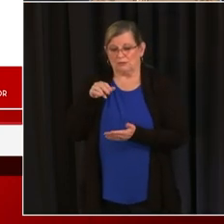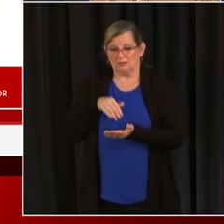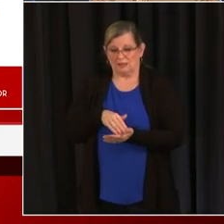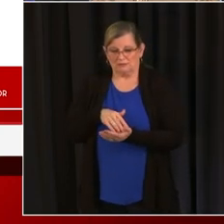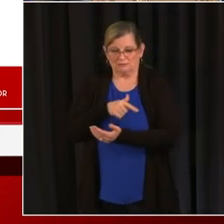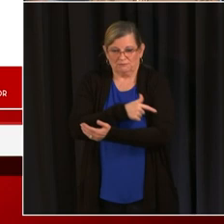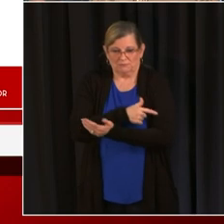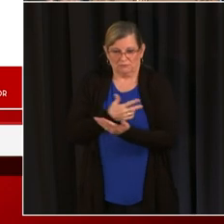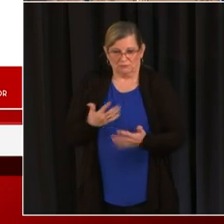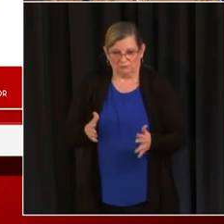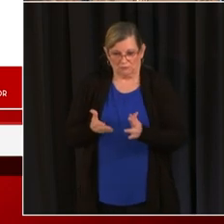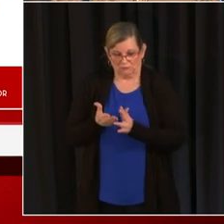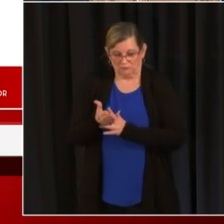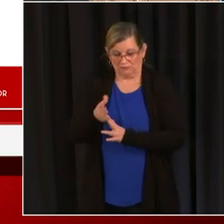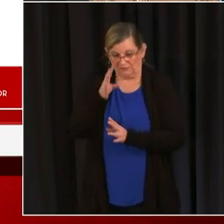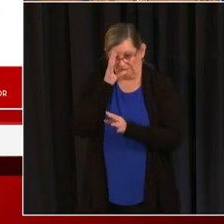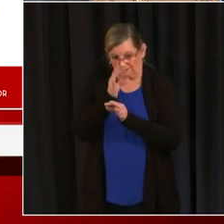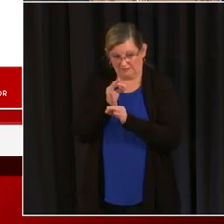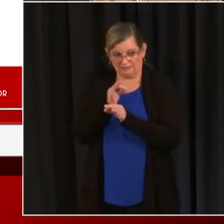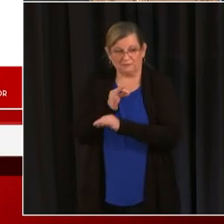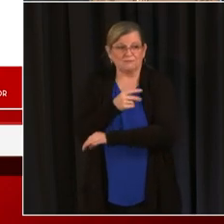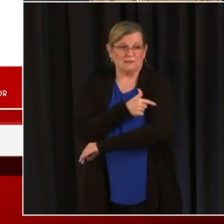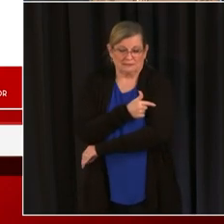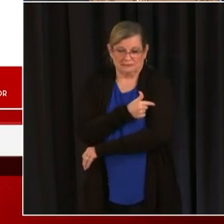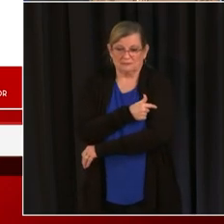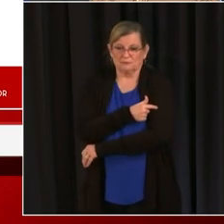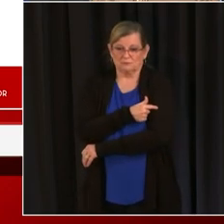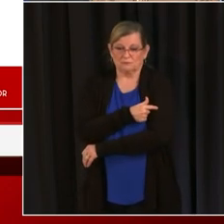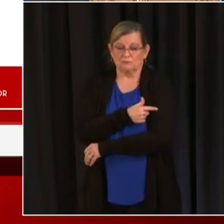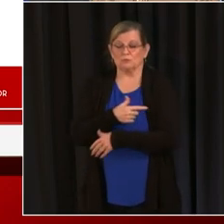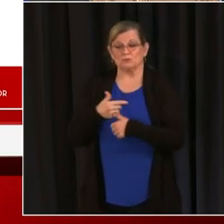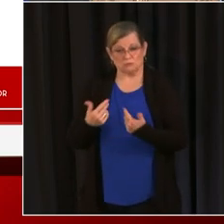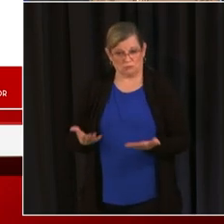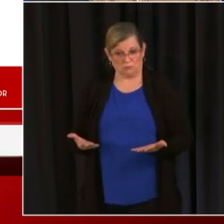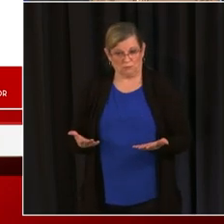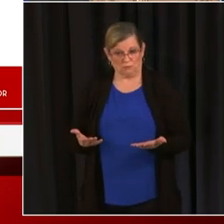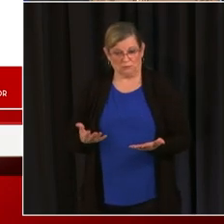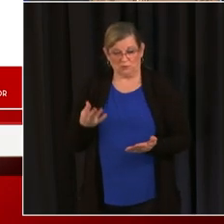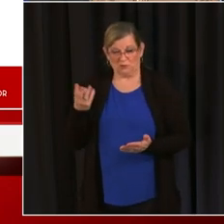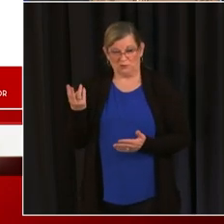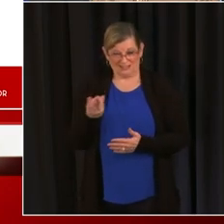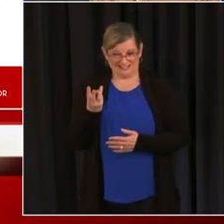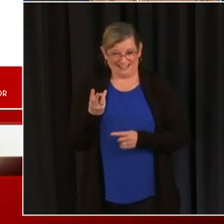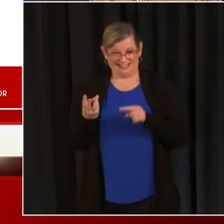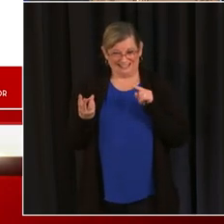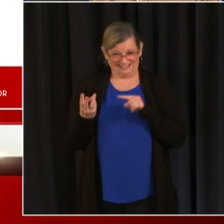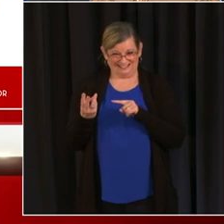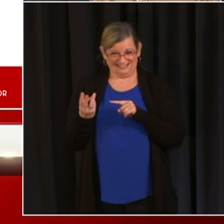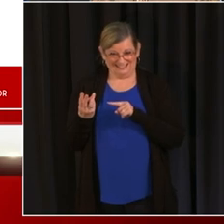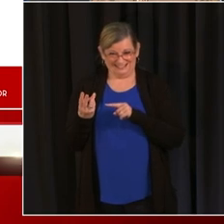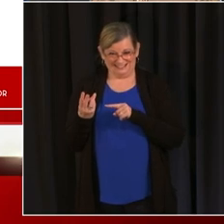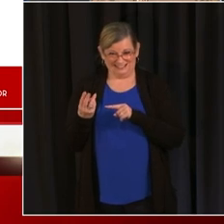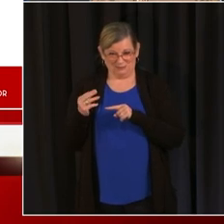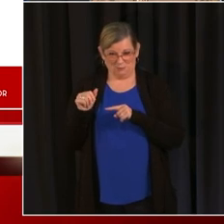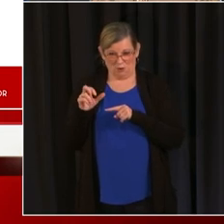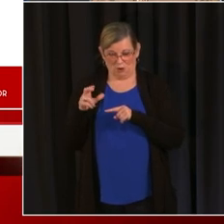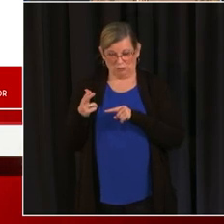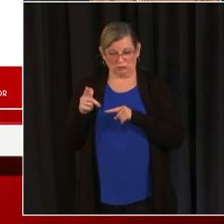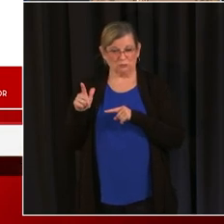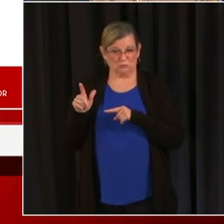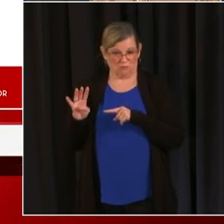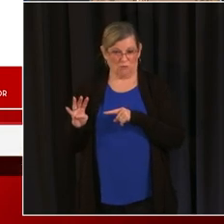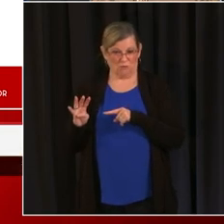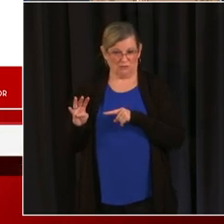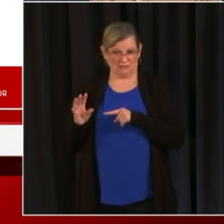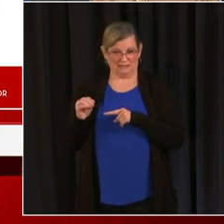been vaccinated through the Faith and Vaccine. So this, on Wednesday the 24th and Friday the 26th, actually